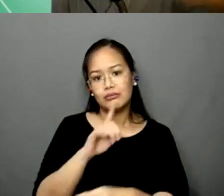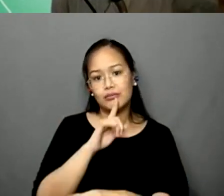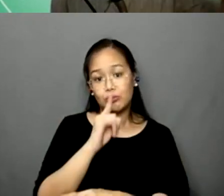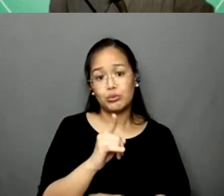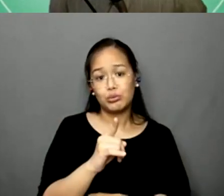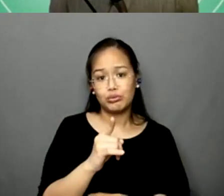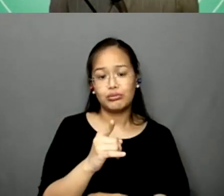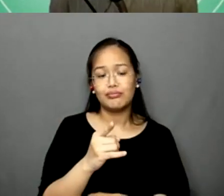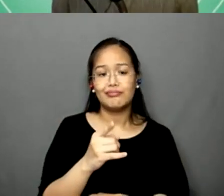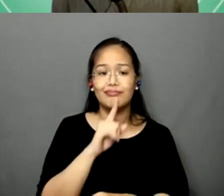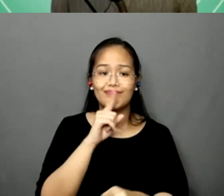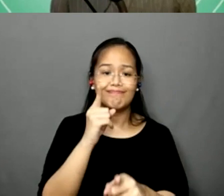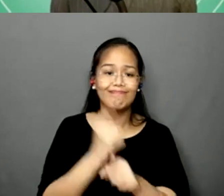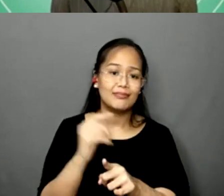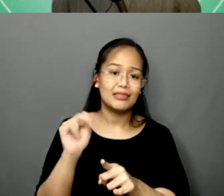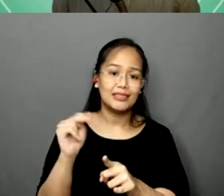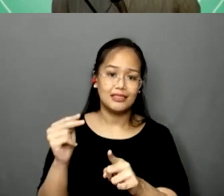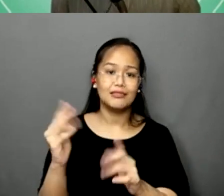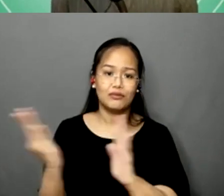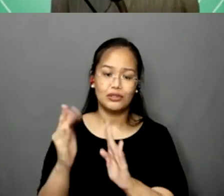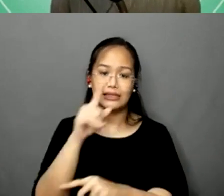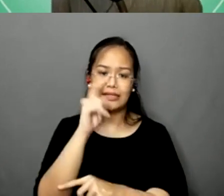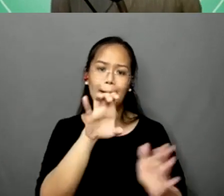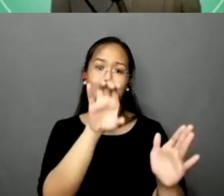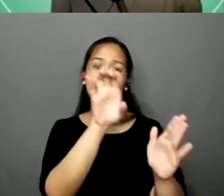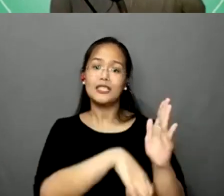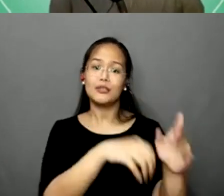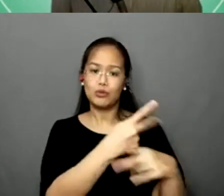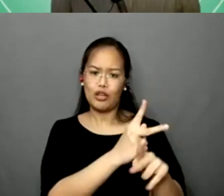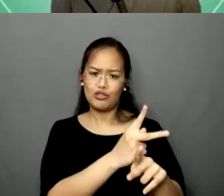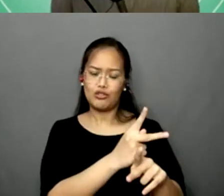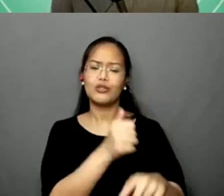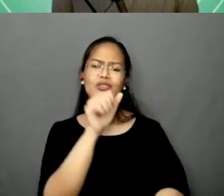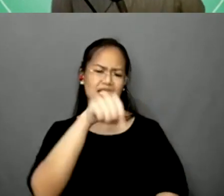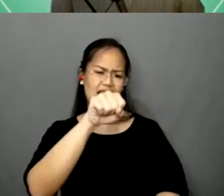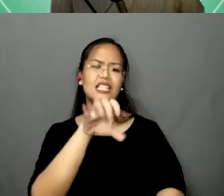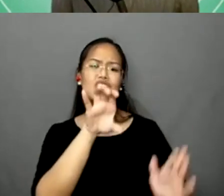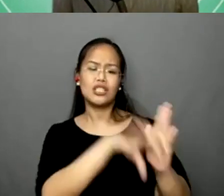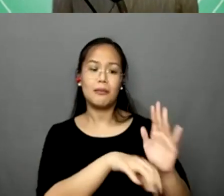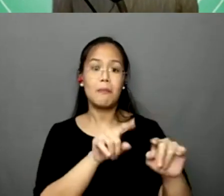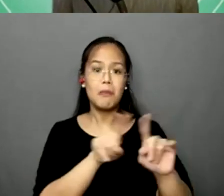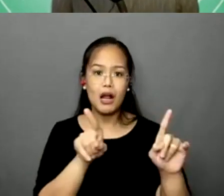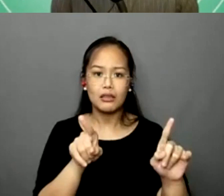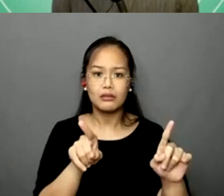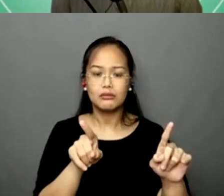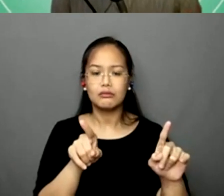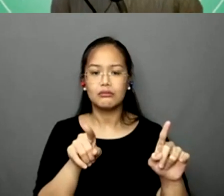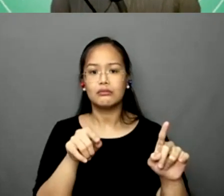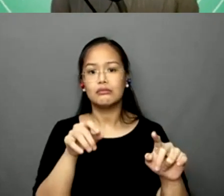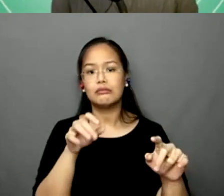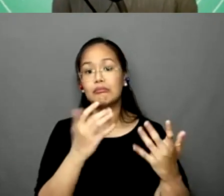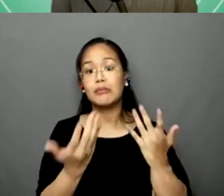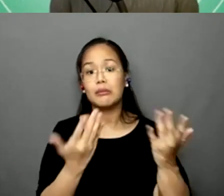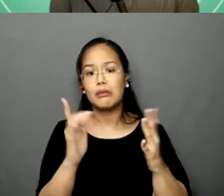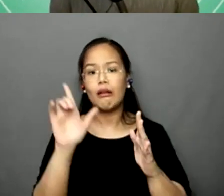because cheap production is cheap, but it comes at the cost of waste. It comes at the cost of overproduction. And so it's also